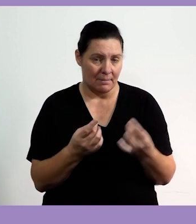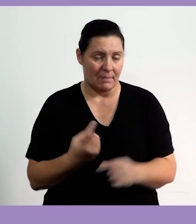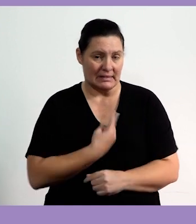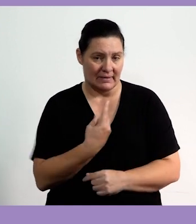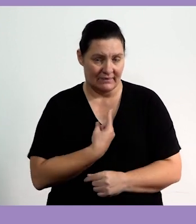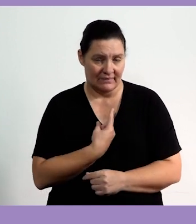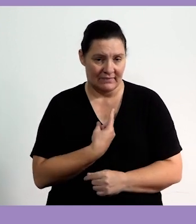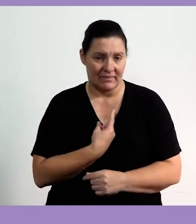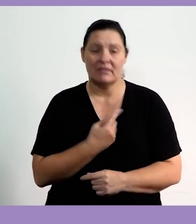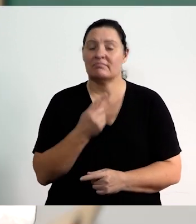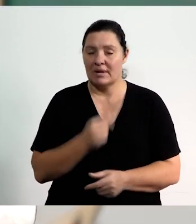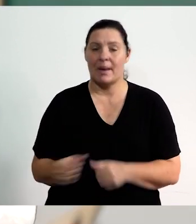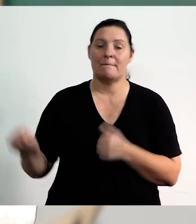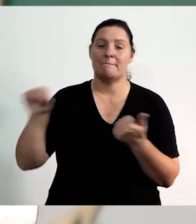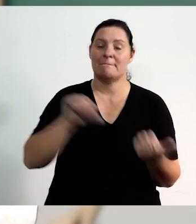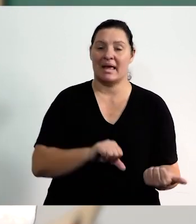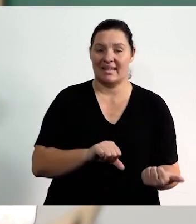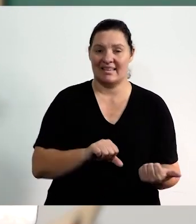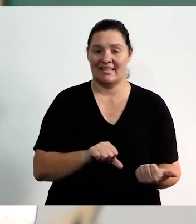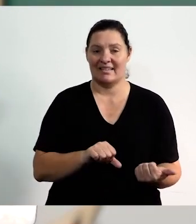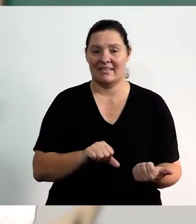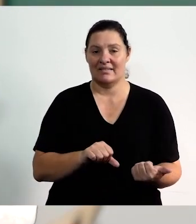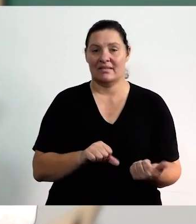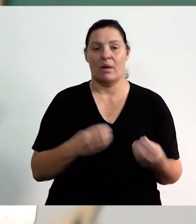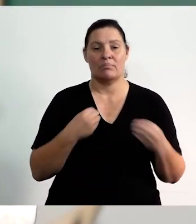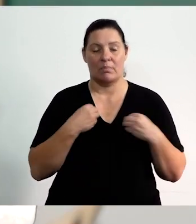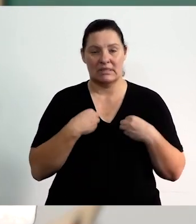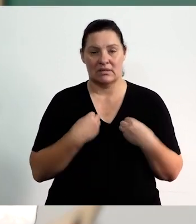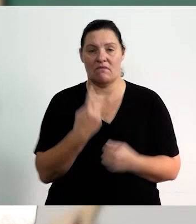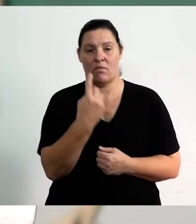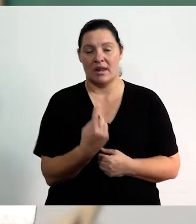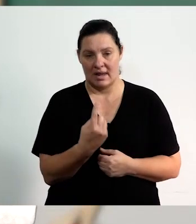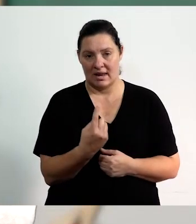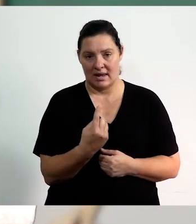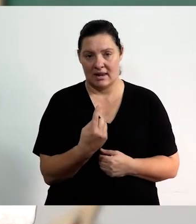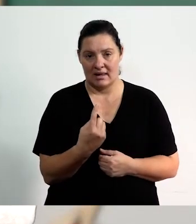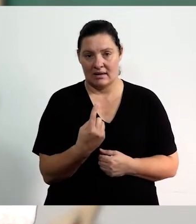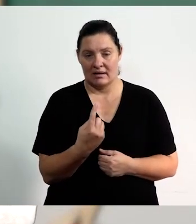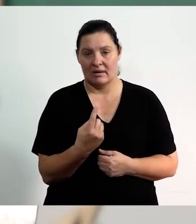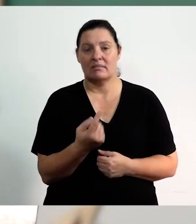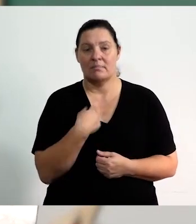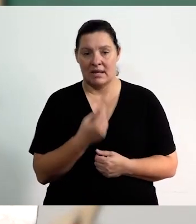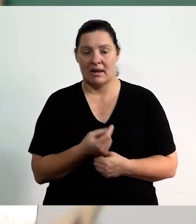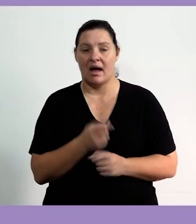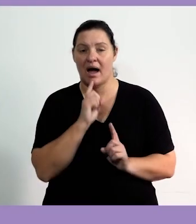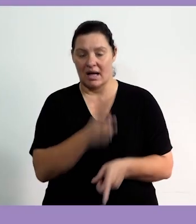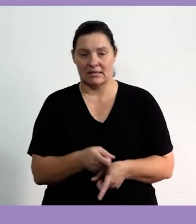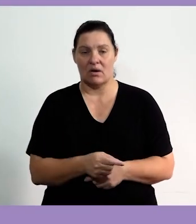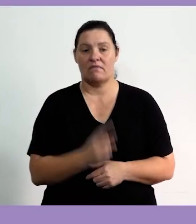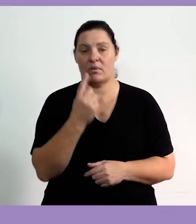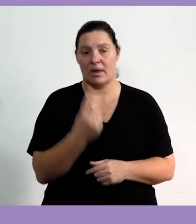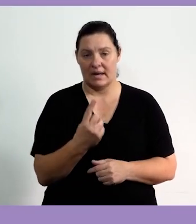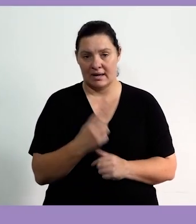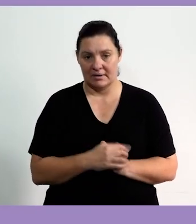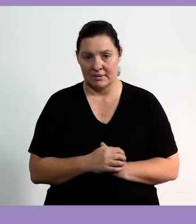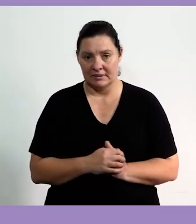same number by itself? That takes us back to the properties of 1, and that is going to give us